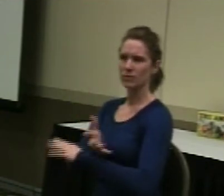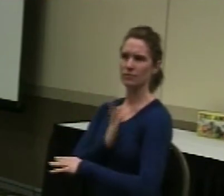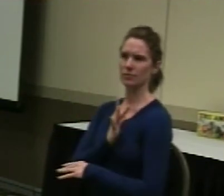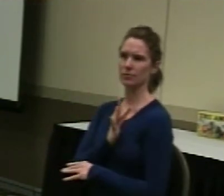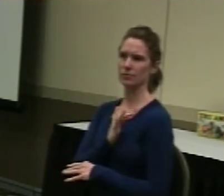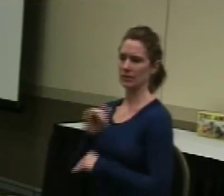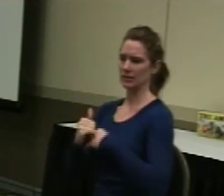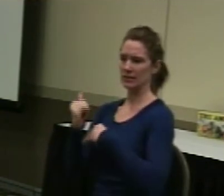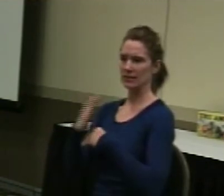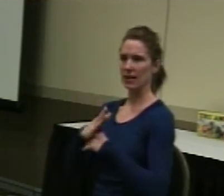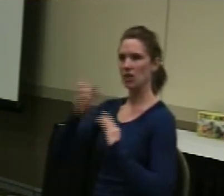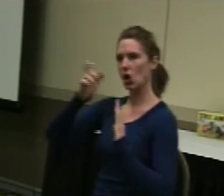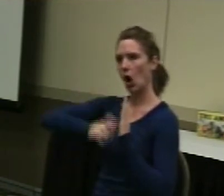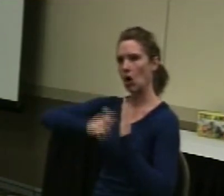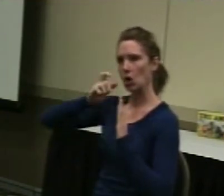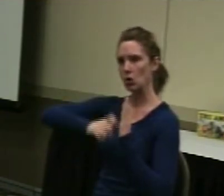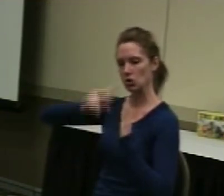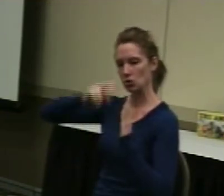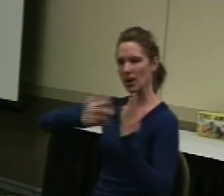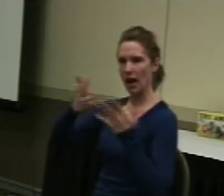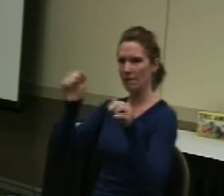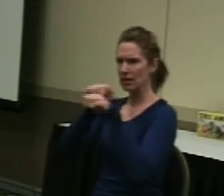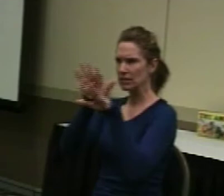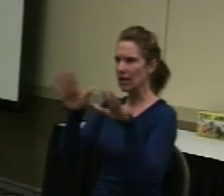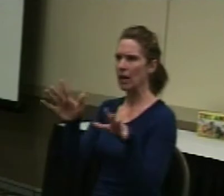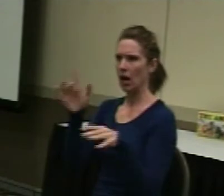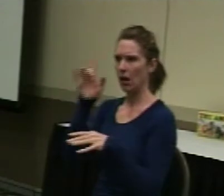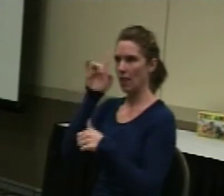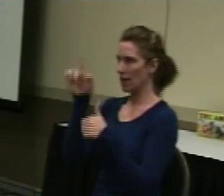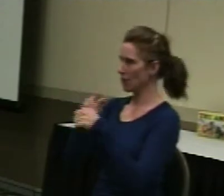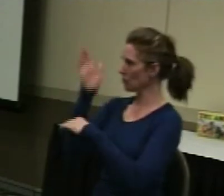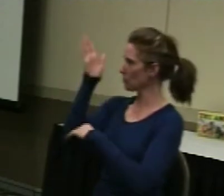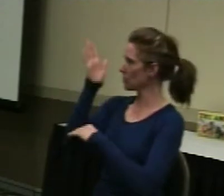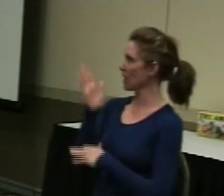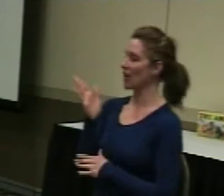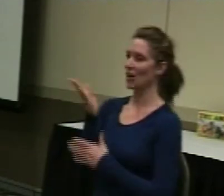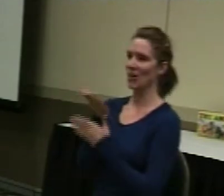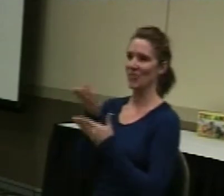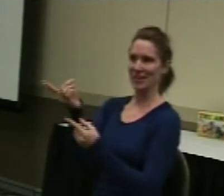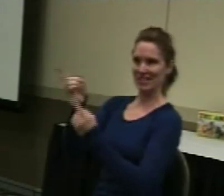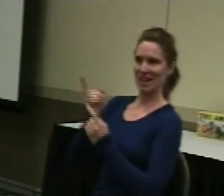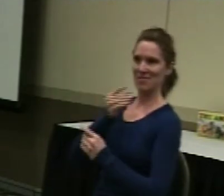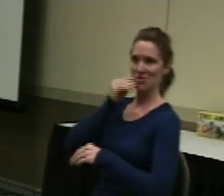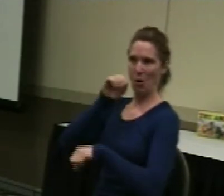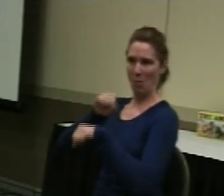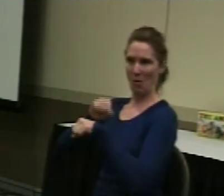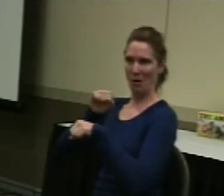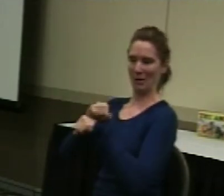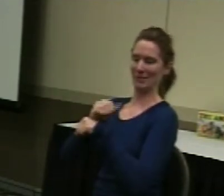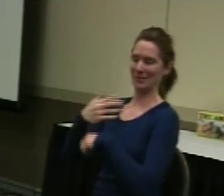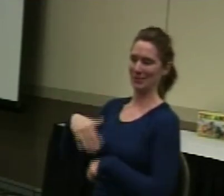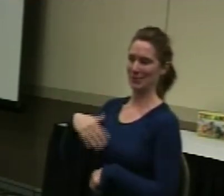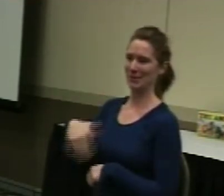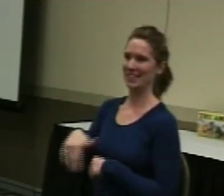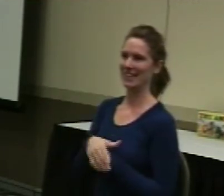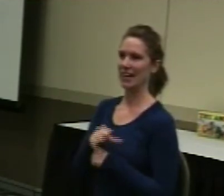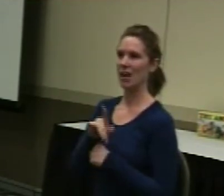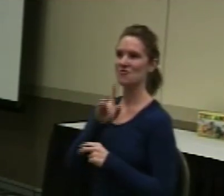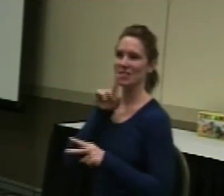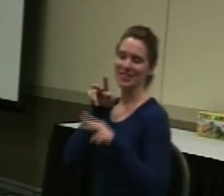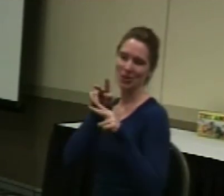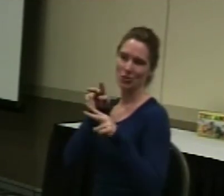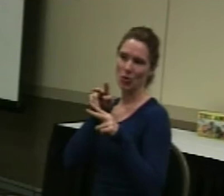first presenter who's given us homework. And we're really looking forward to all of her information. So please help me welcome